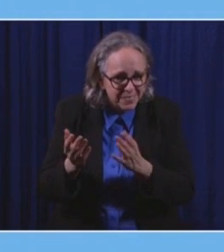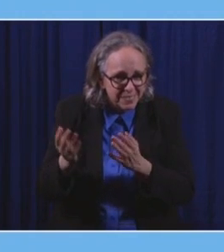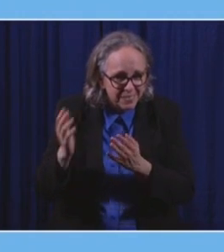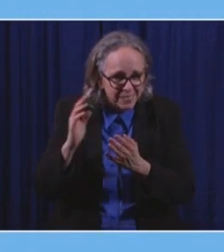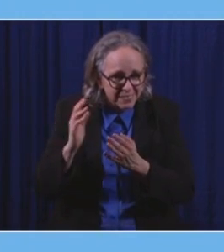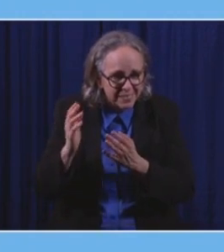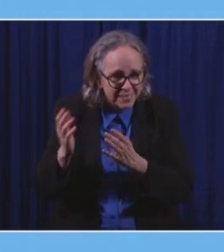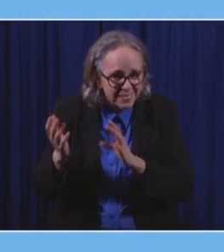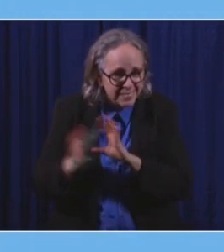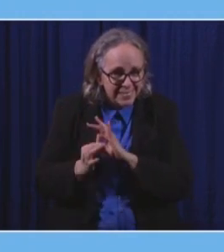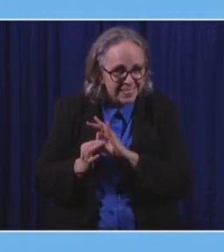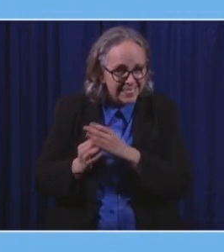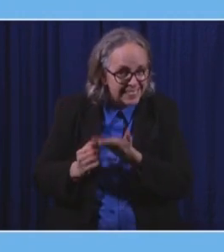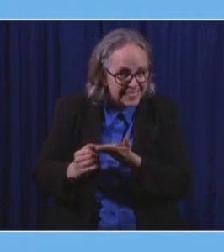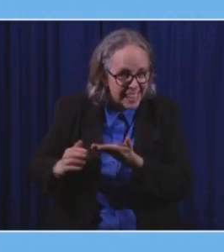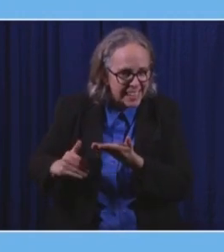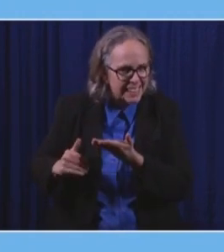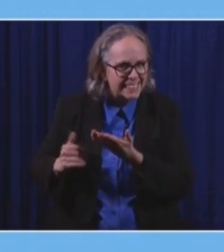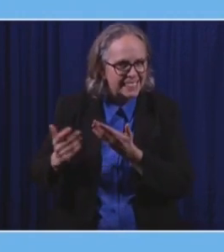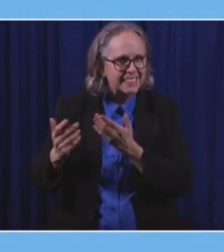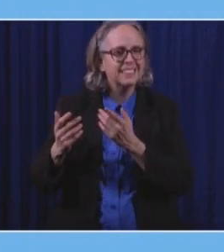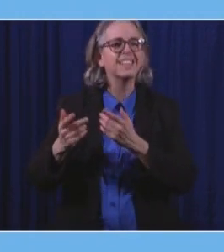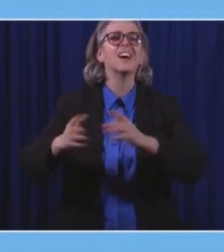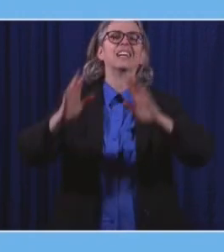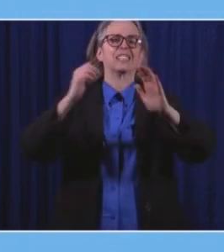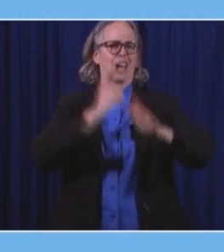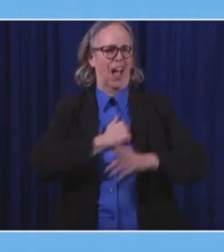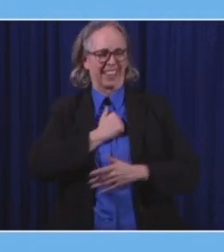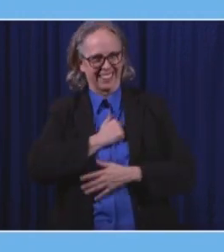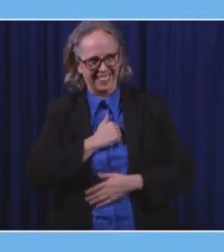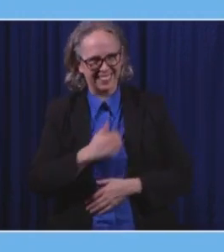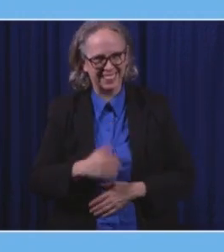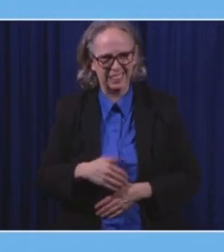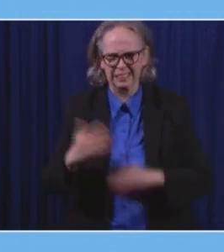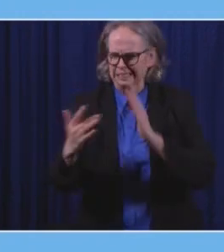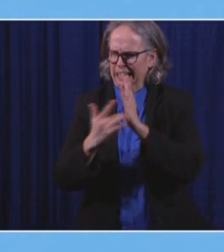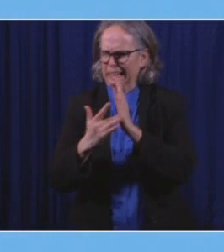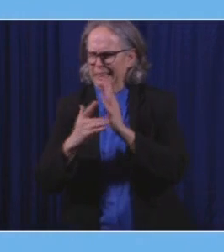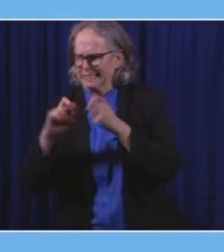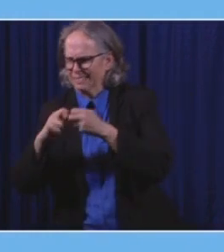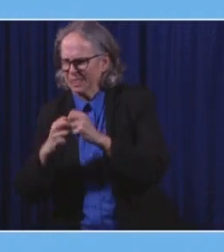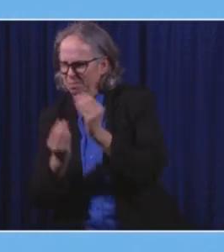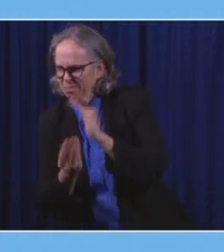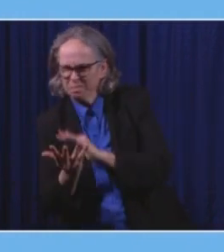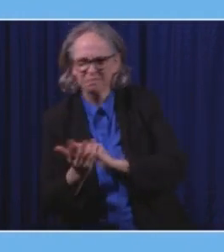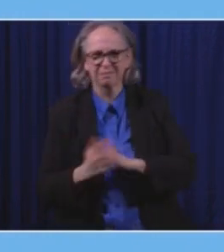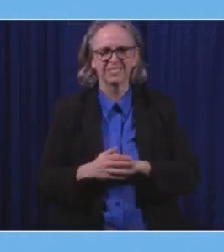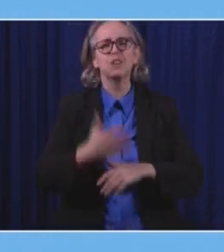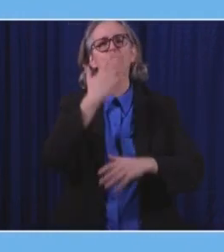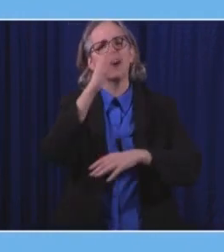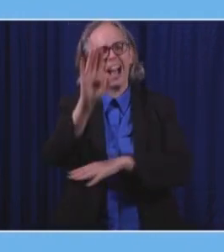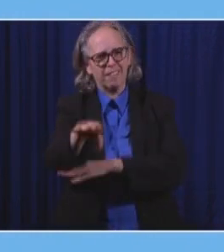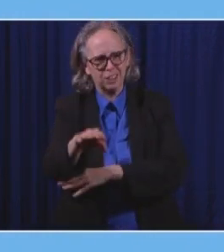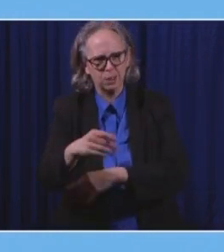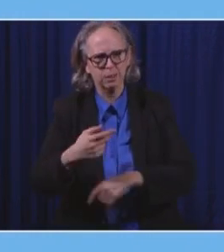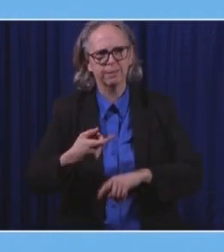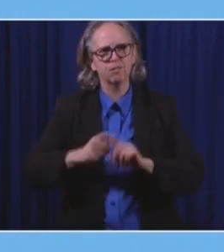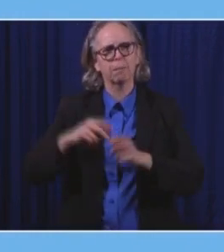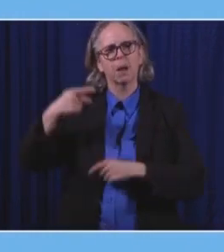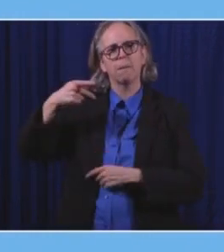Trying to get Paulding. Sorry for some technical difficulties. Good afternoon from Paulding County